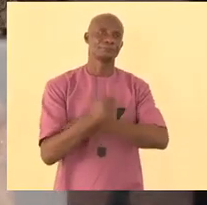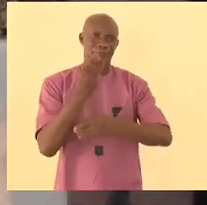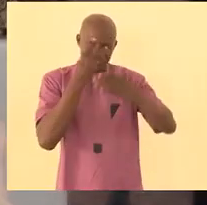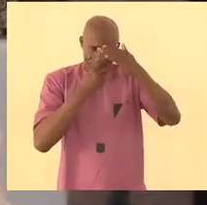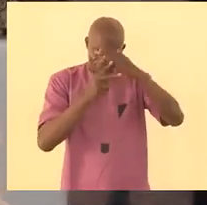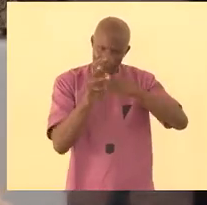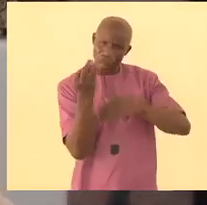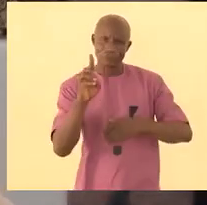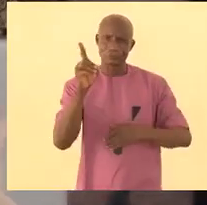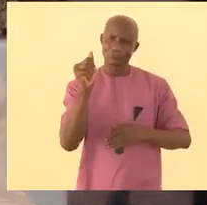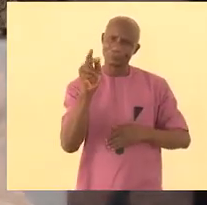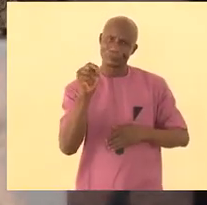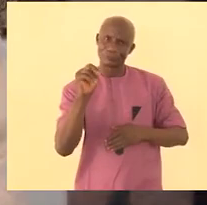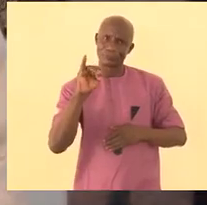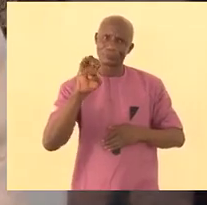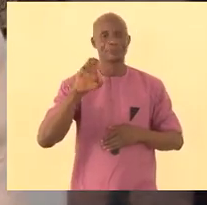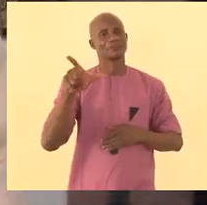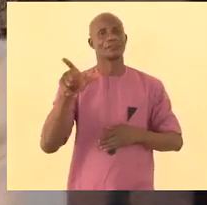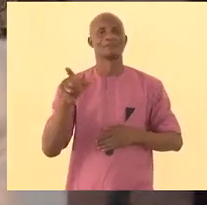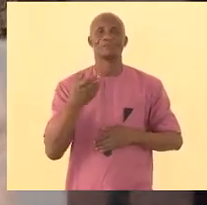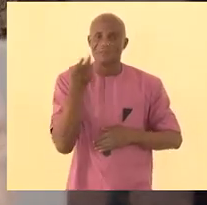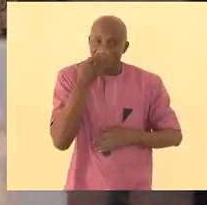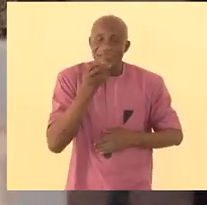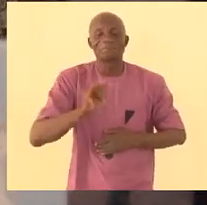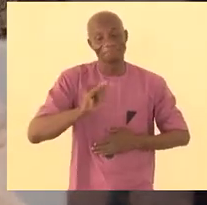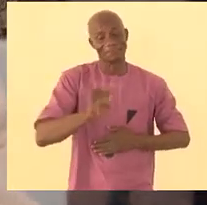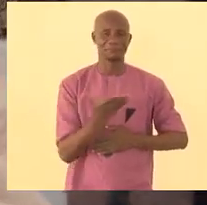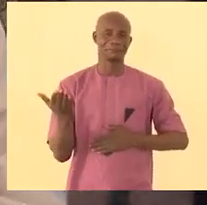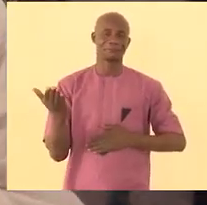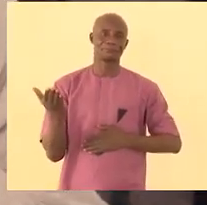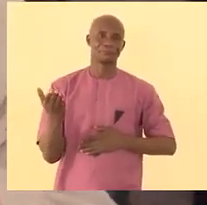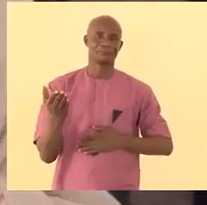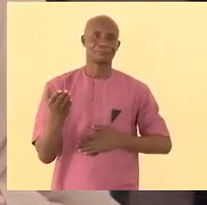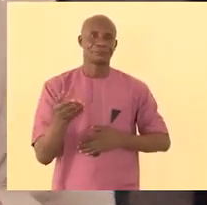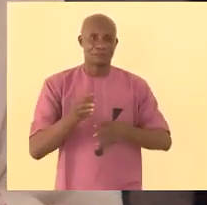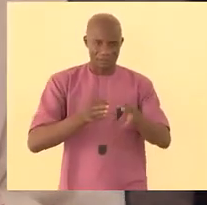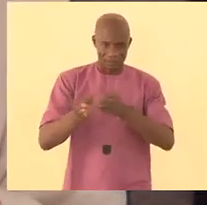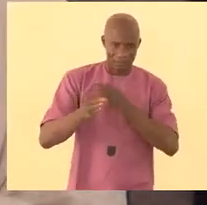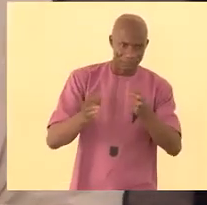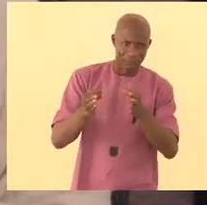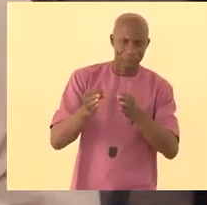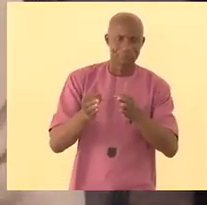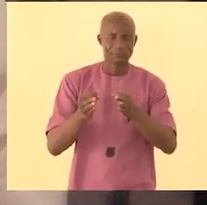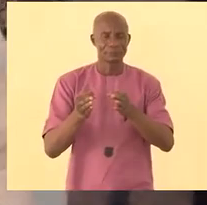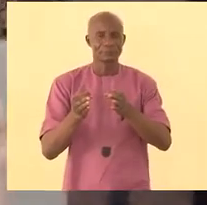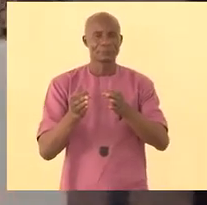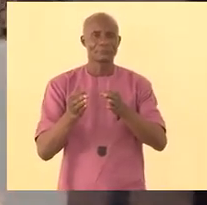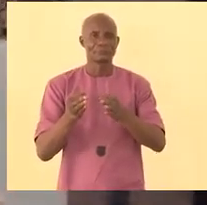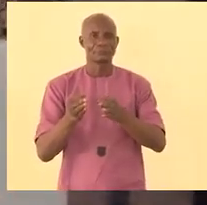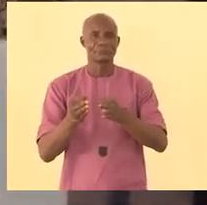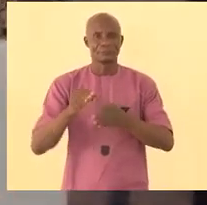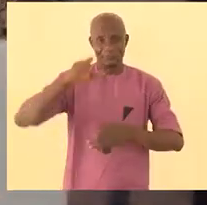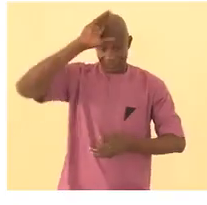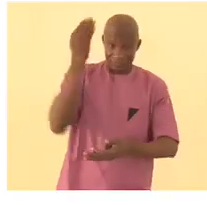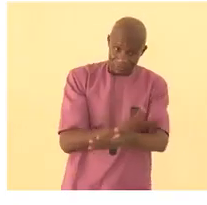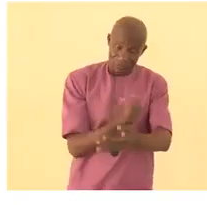the vision of Daniel also speaks to the same thing. He describes his vision. He says,